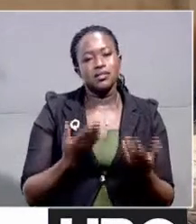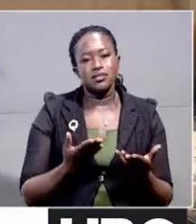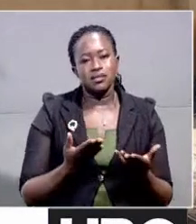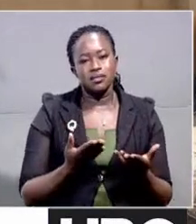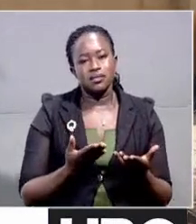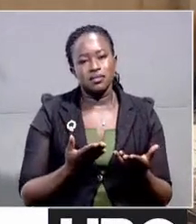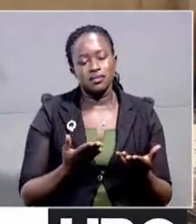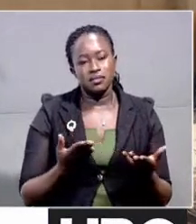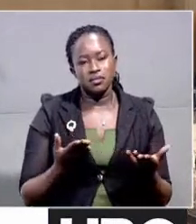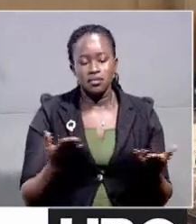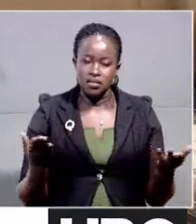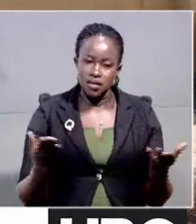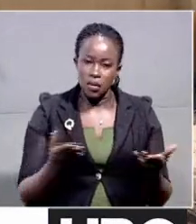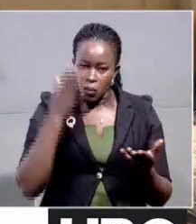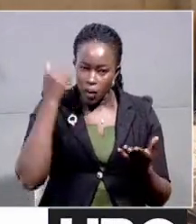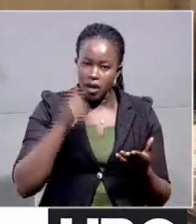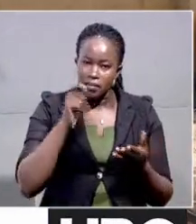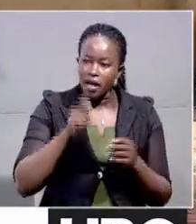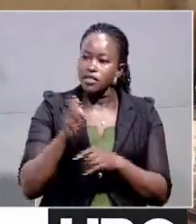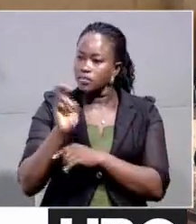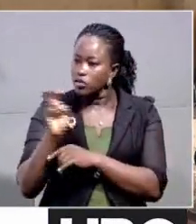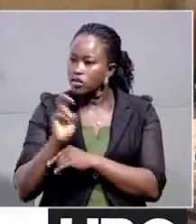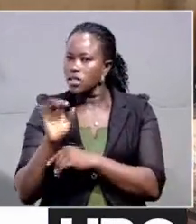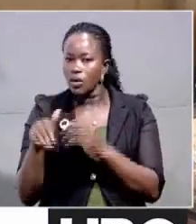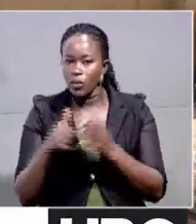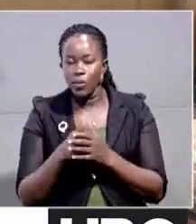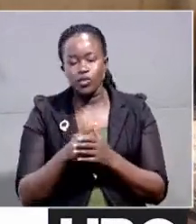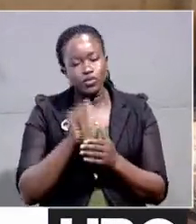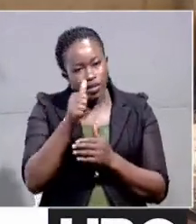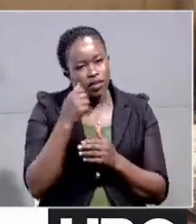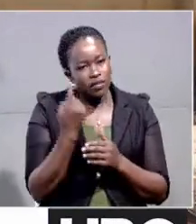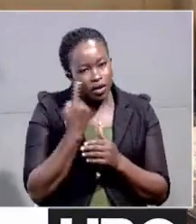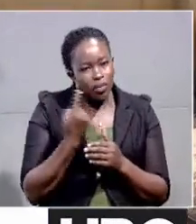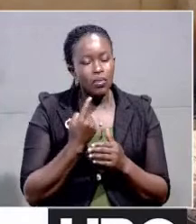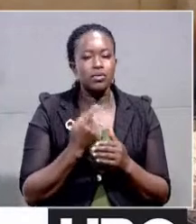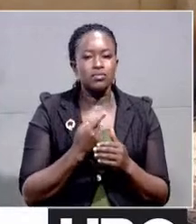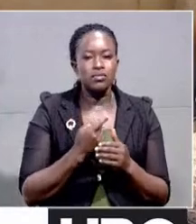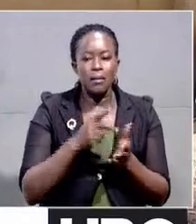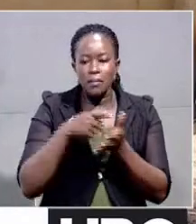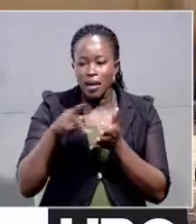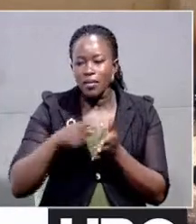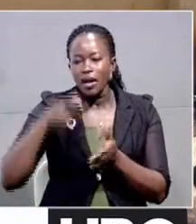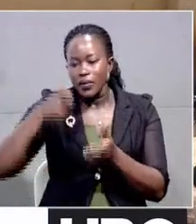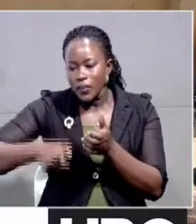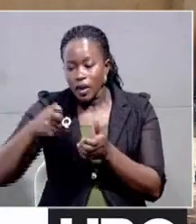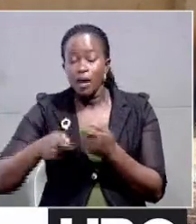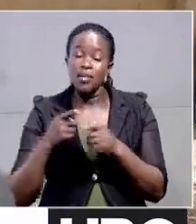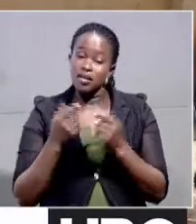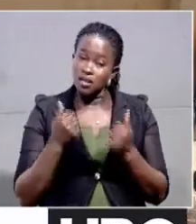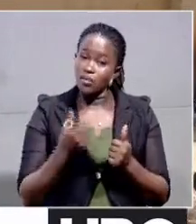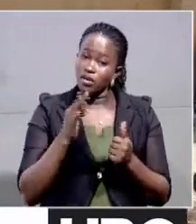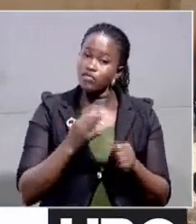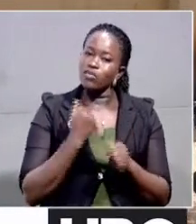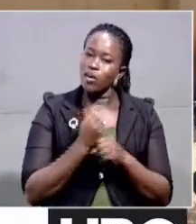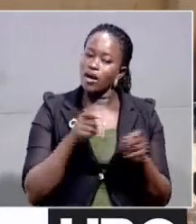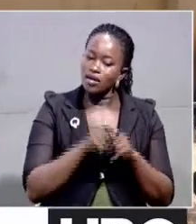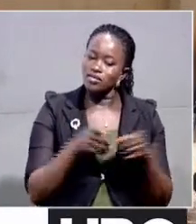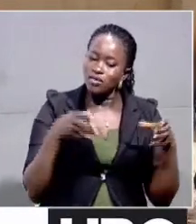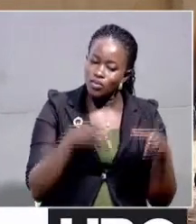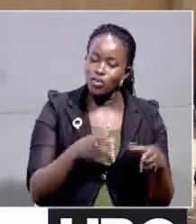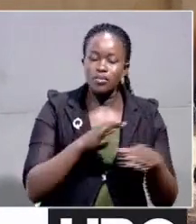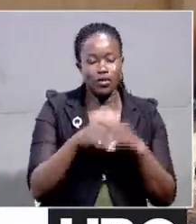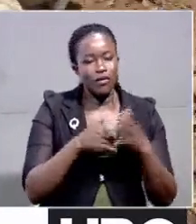miembe. Oinoku kunonye dagara. Oinzo kutama nabude kutuka mkatari. Na yate, bwemwe gata, musobula